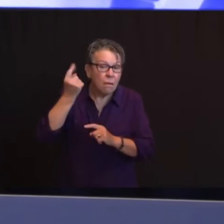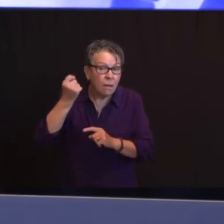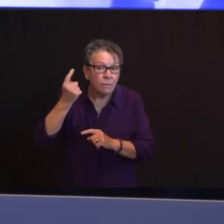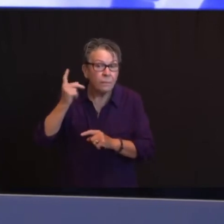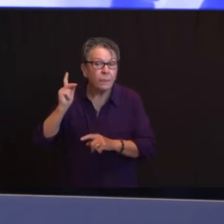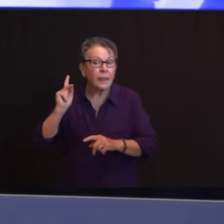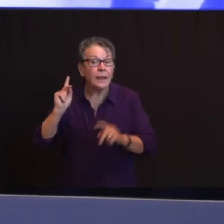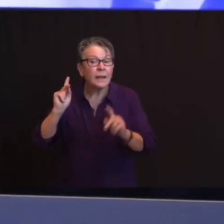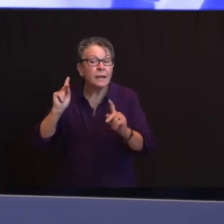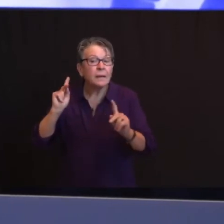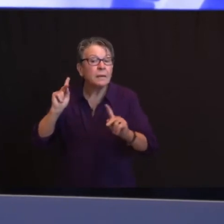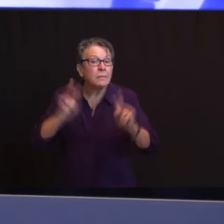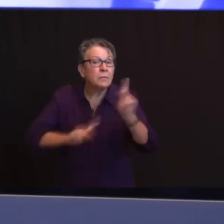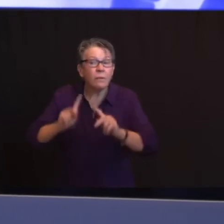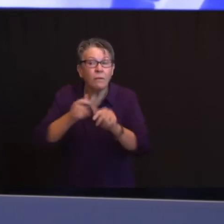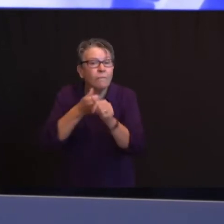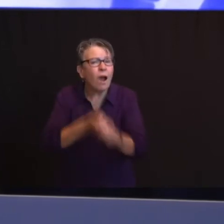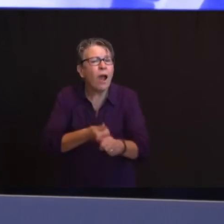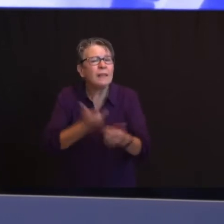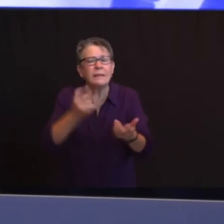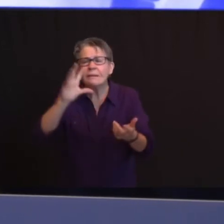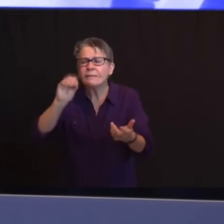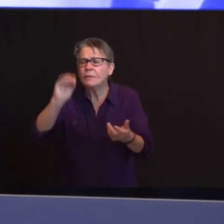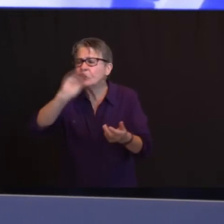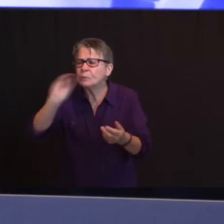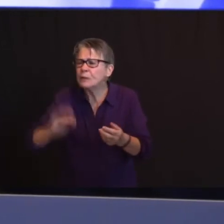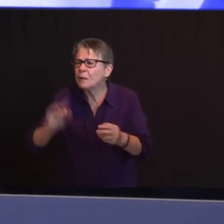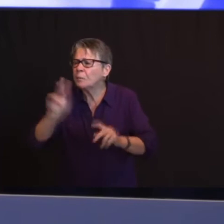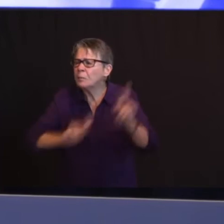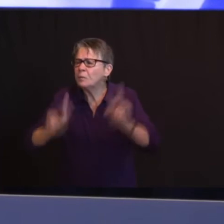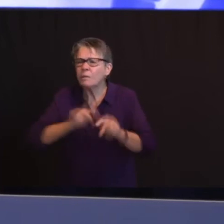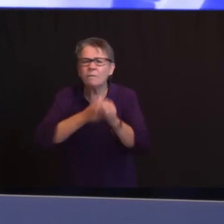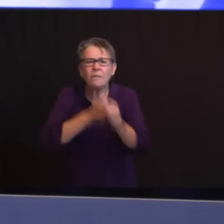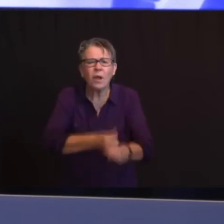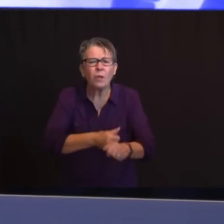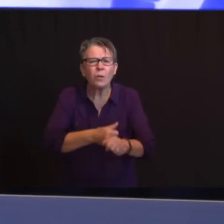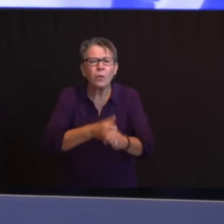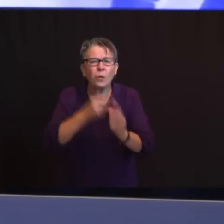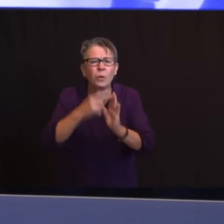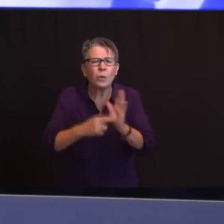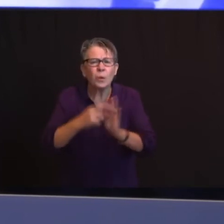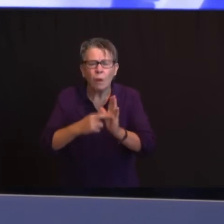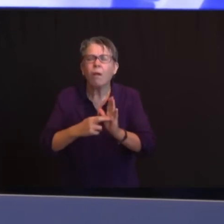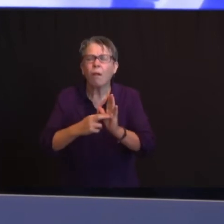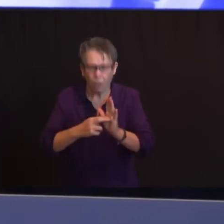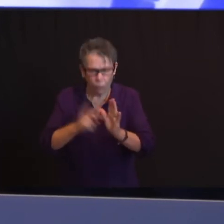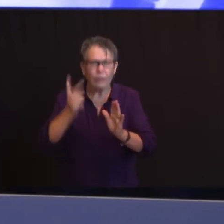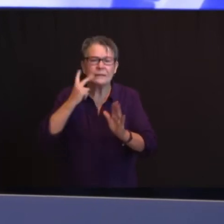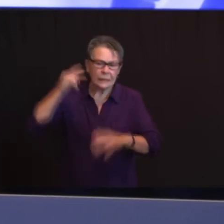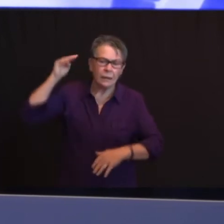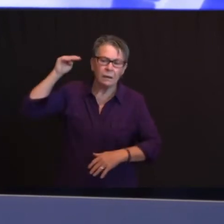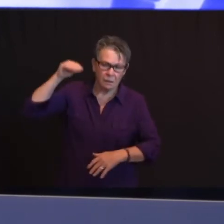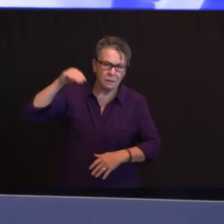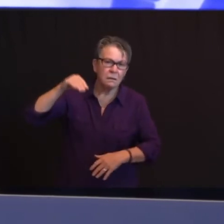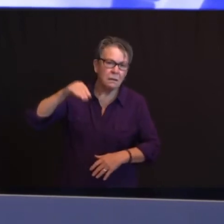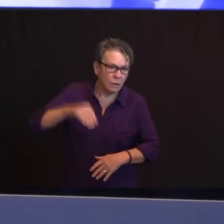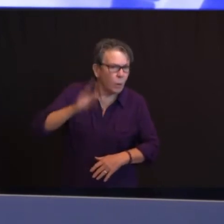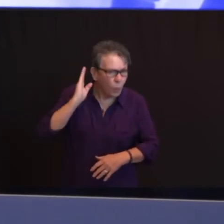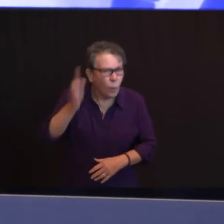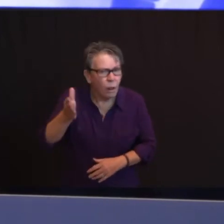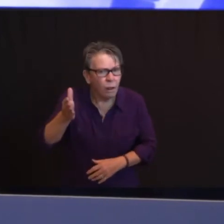were. And the average is 31% of the time. So everybody in New Jersey did a much better job